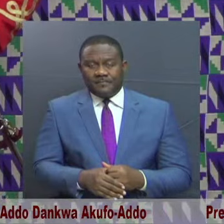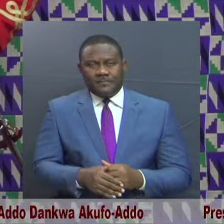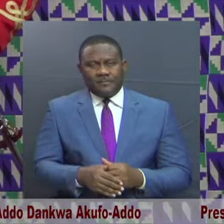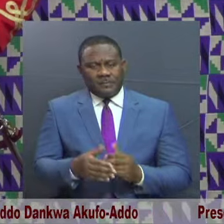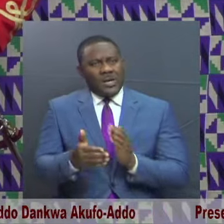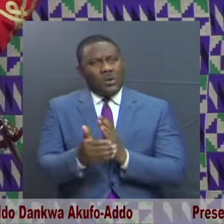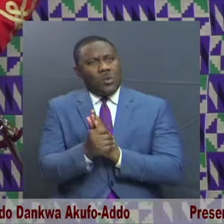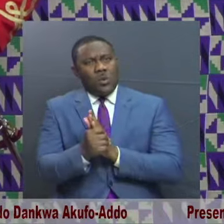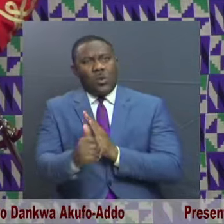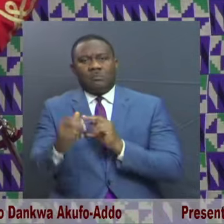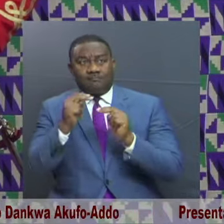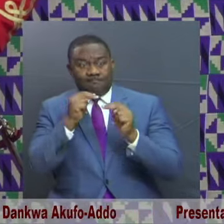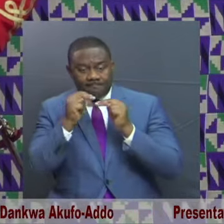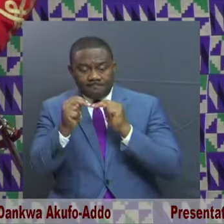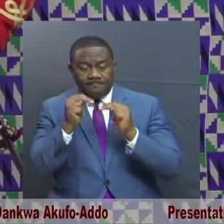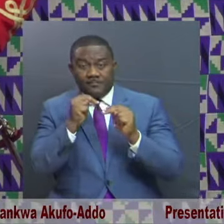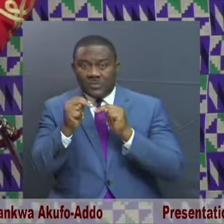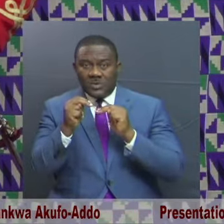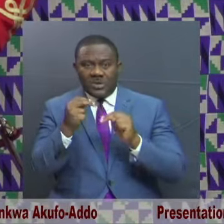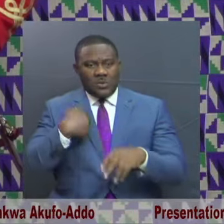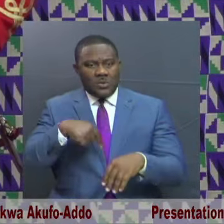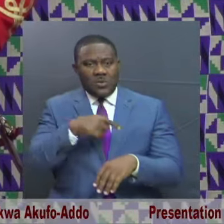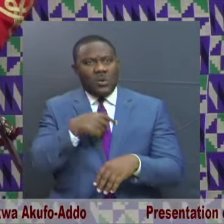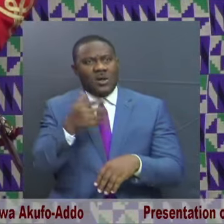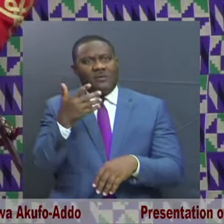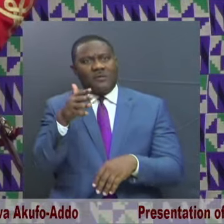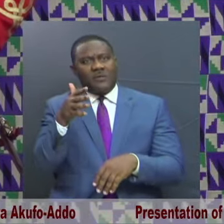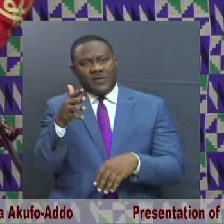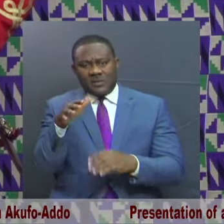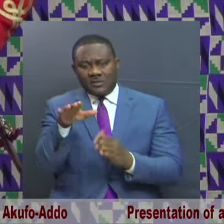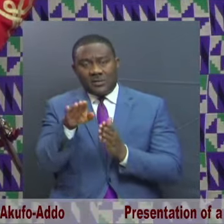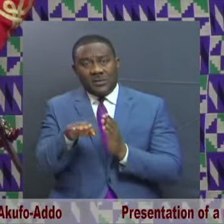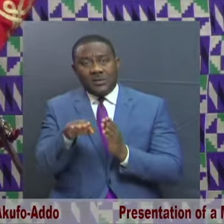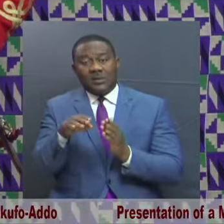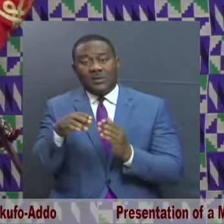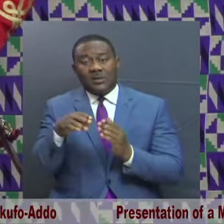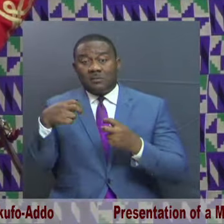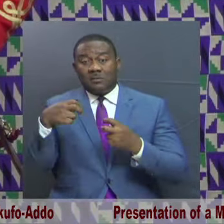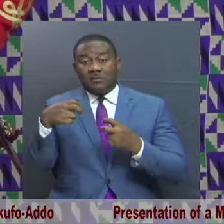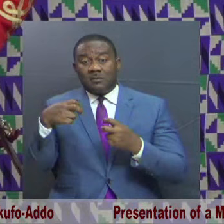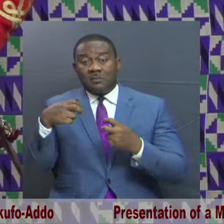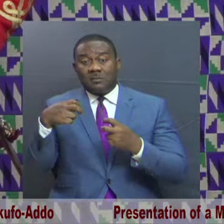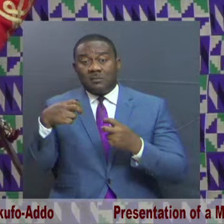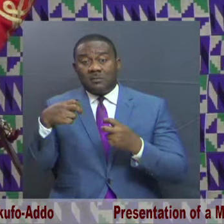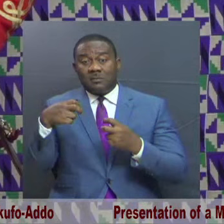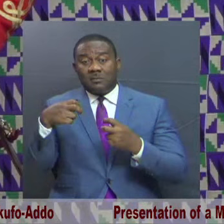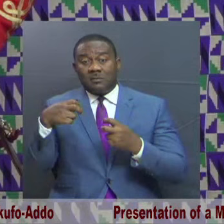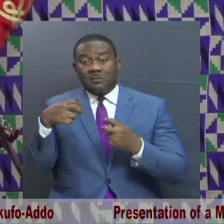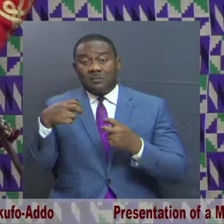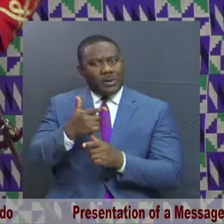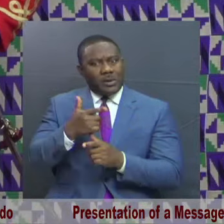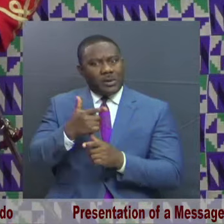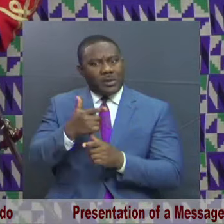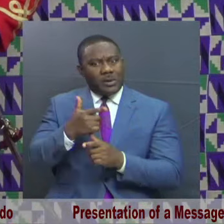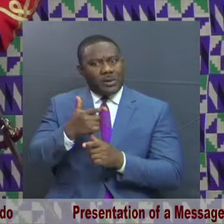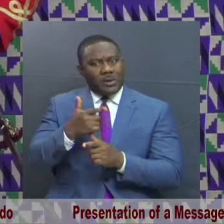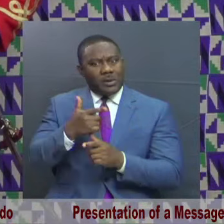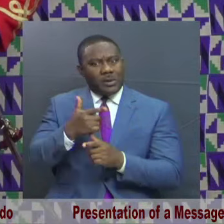negotiation we've been able to reduce considerably the energy sector debt that we inherited